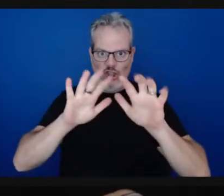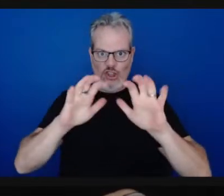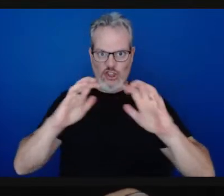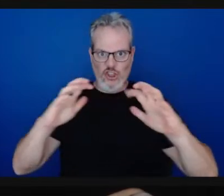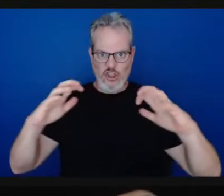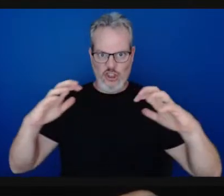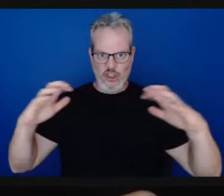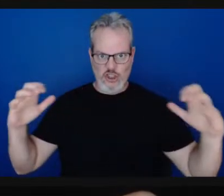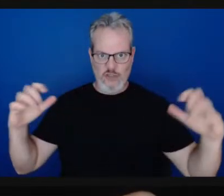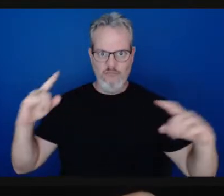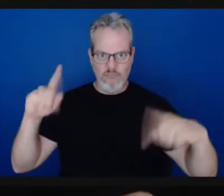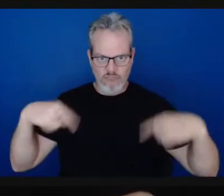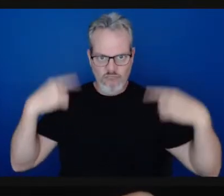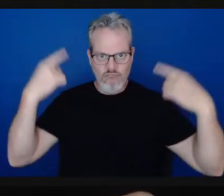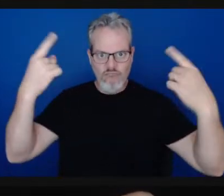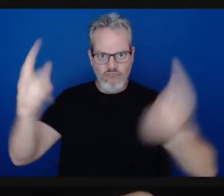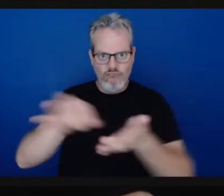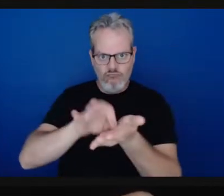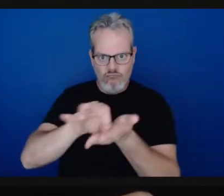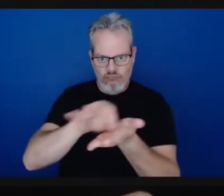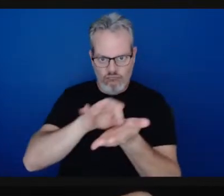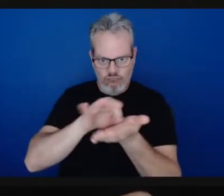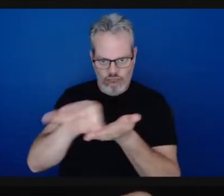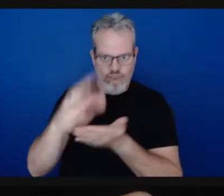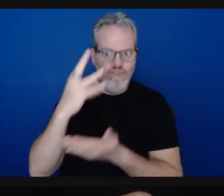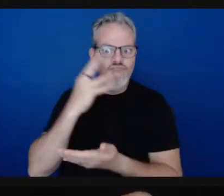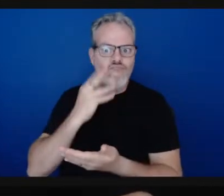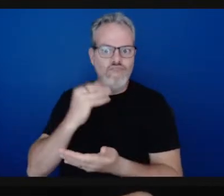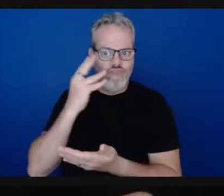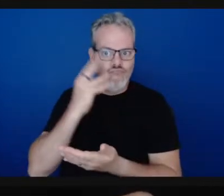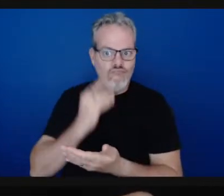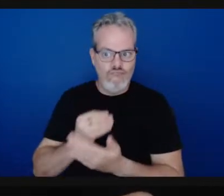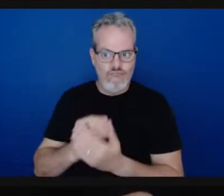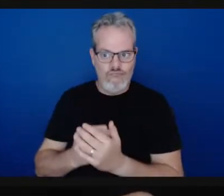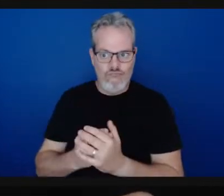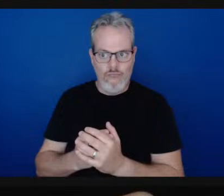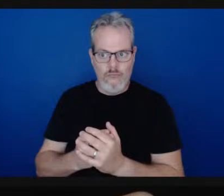counts we've had so far. So it's pretty